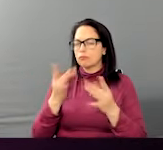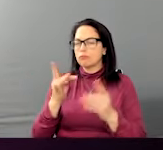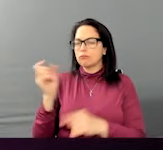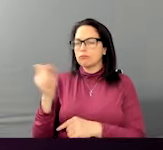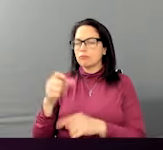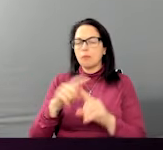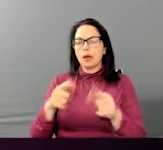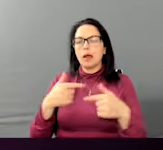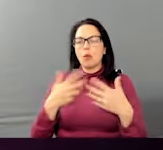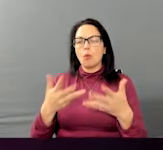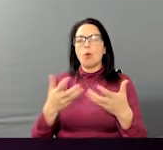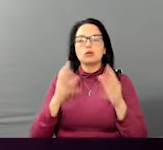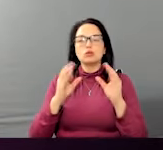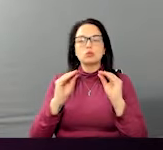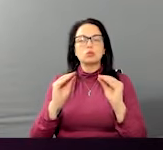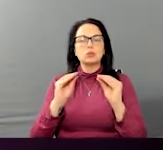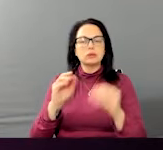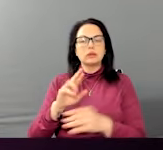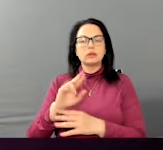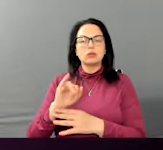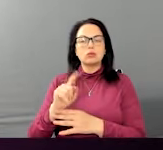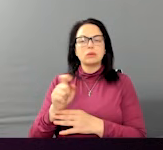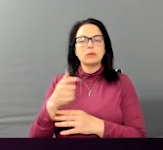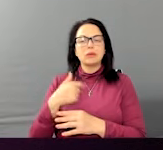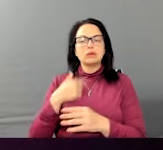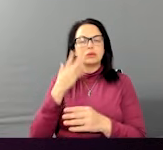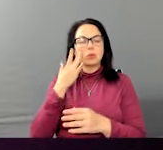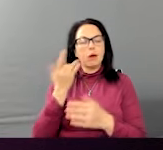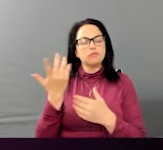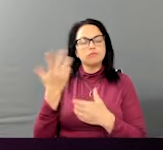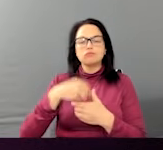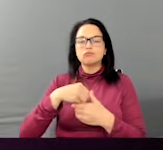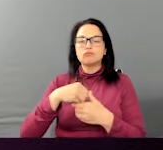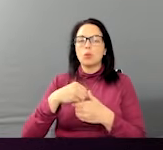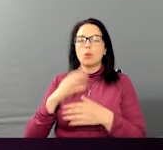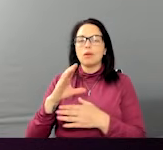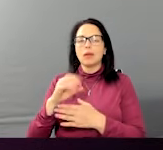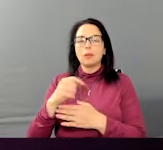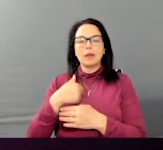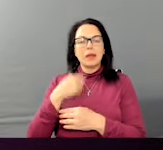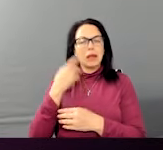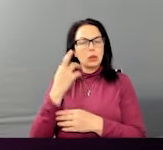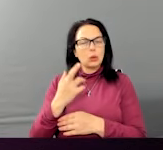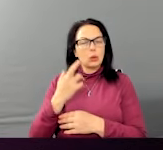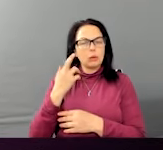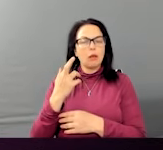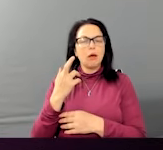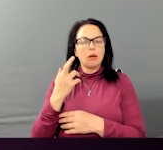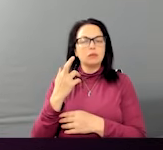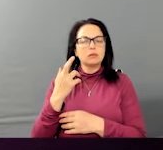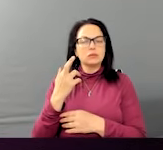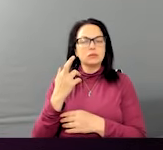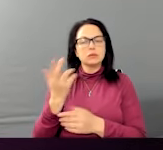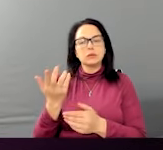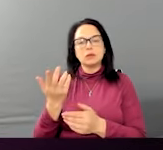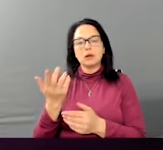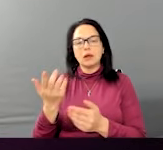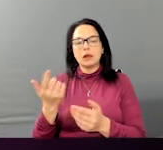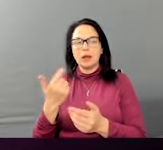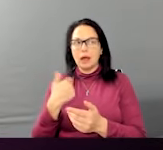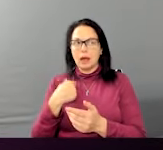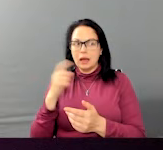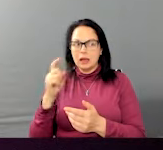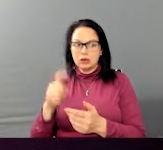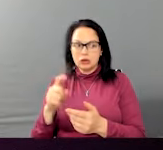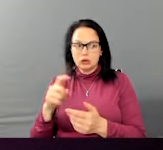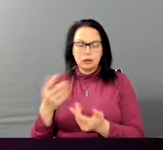I just want to teach Remix, and so that's why I joined up with the company. And so, yes, I realize that I could have